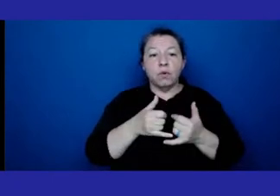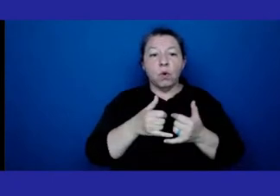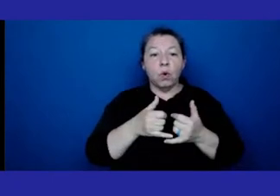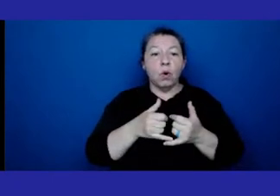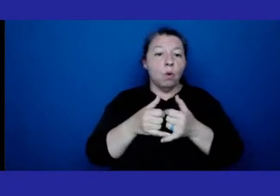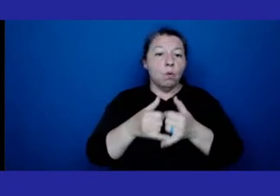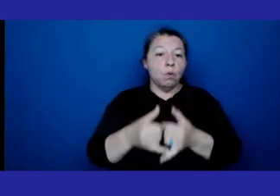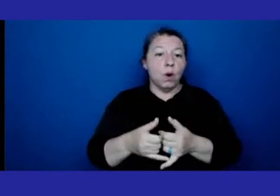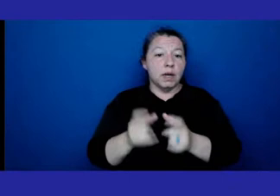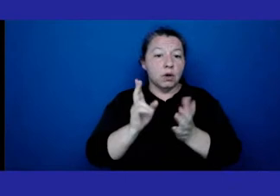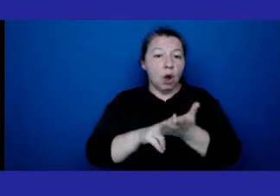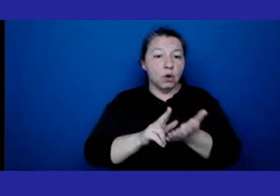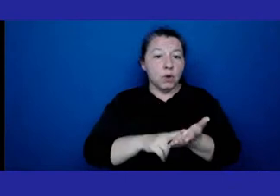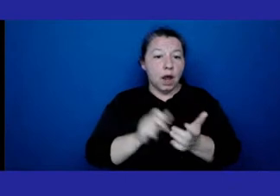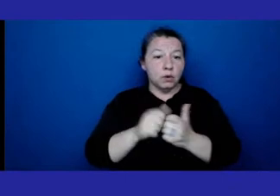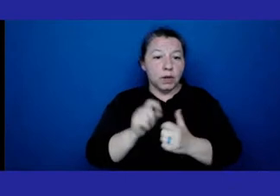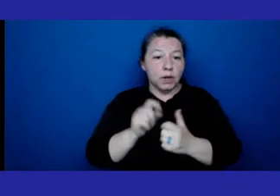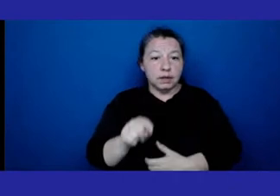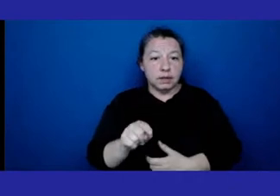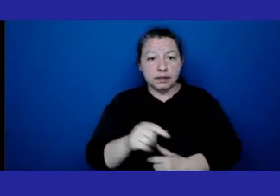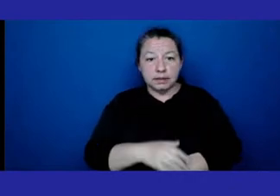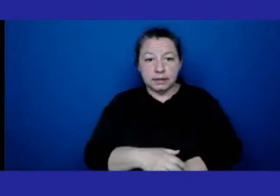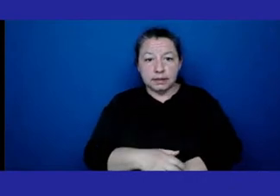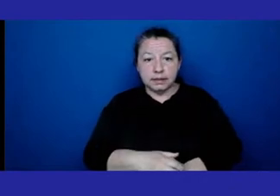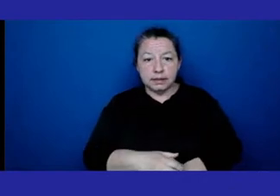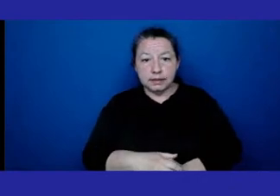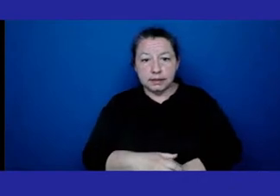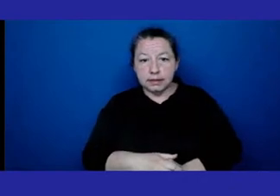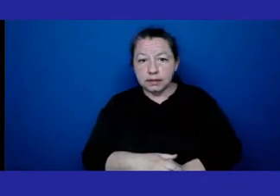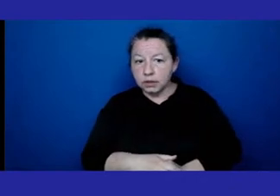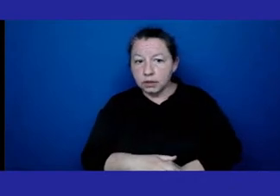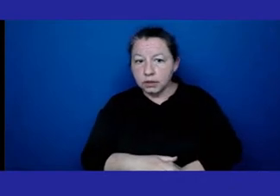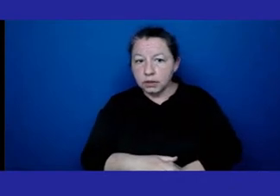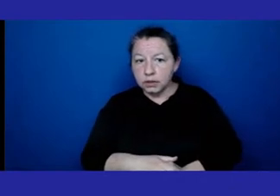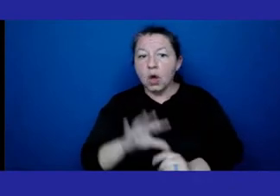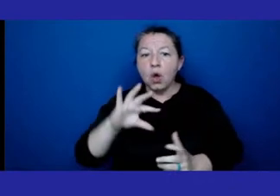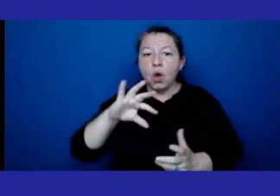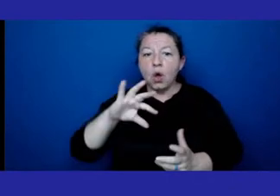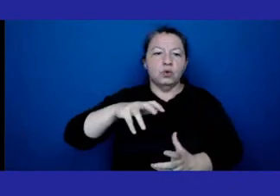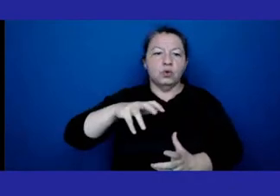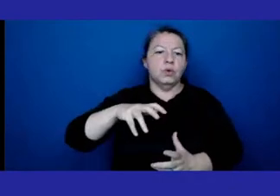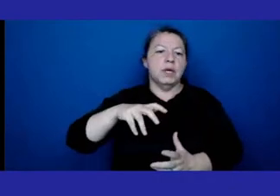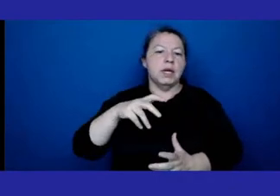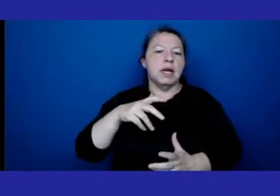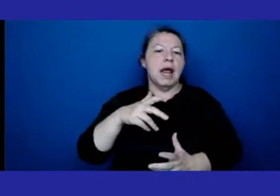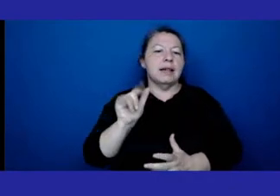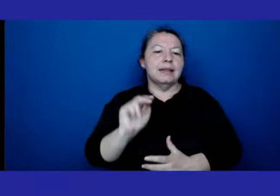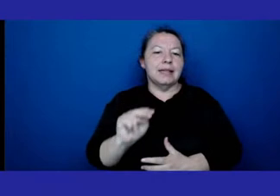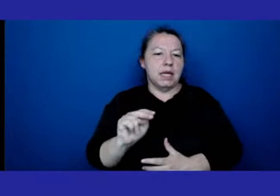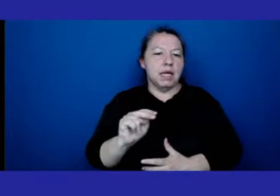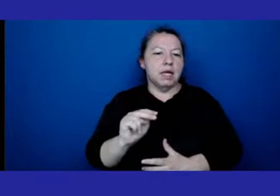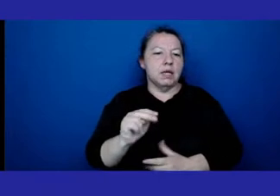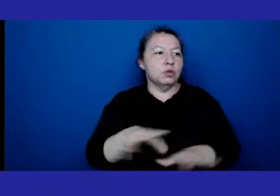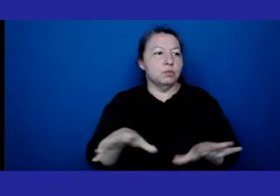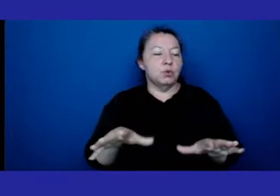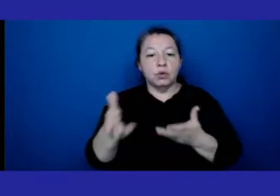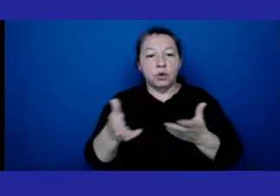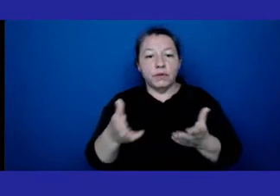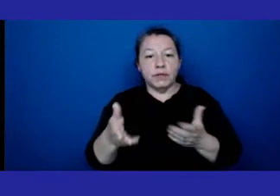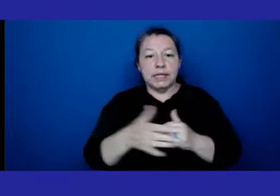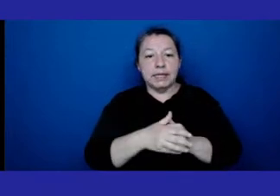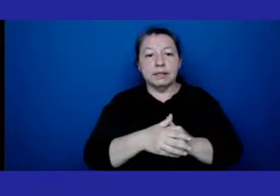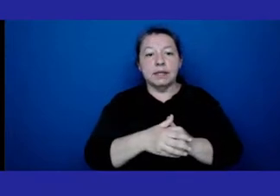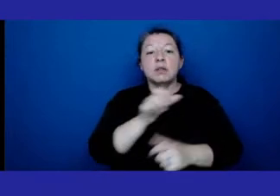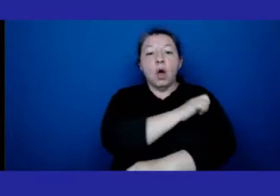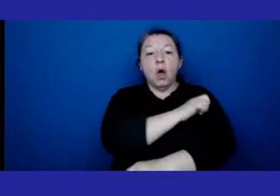linen services. I'll read the resolution here for the committee consideration authorizing the New York City